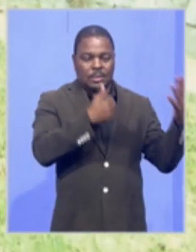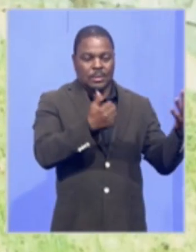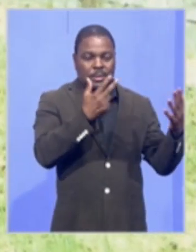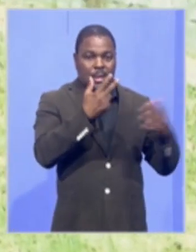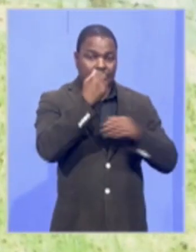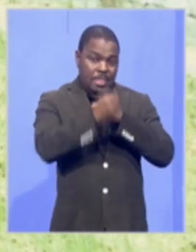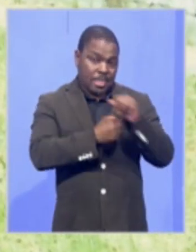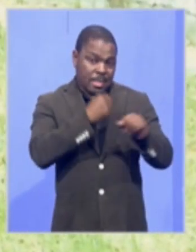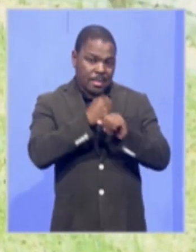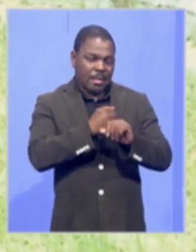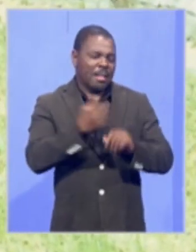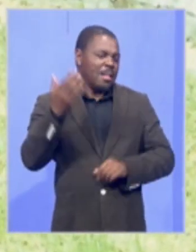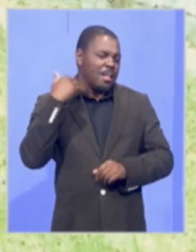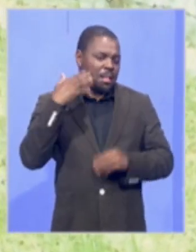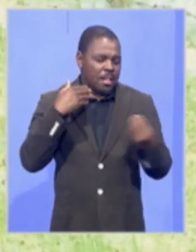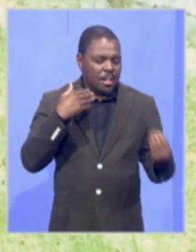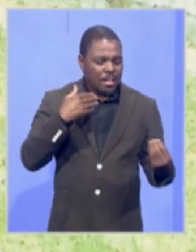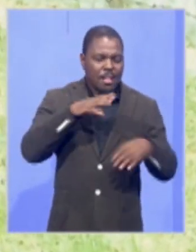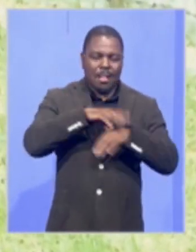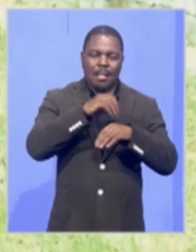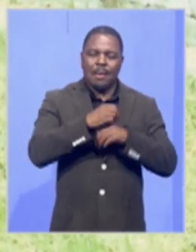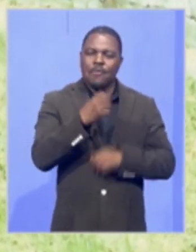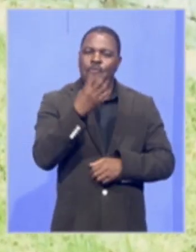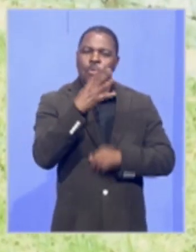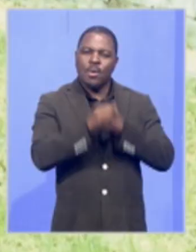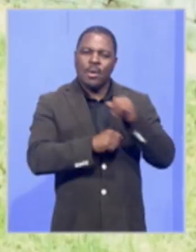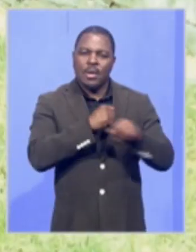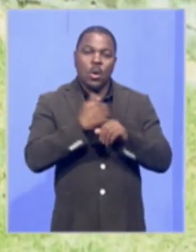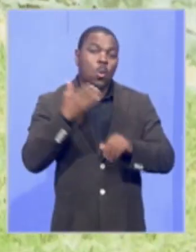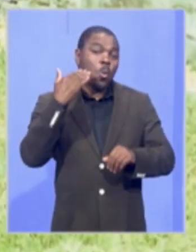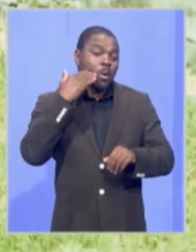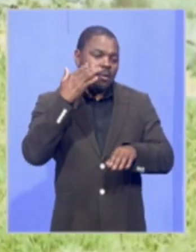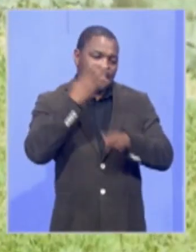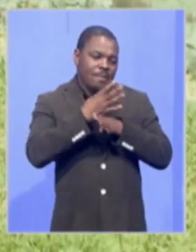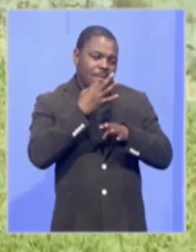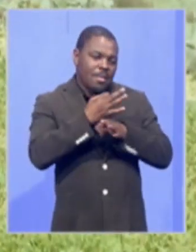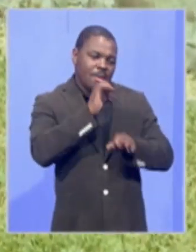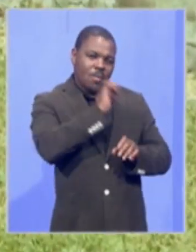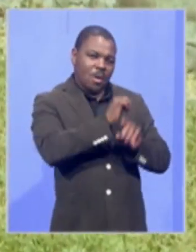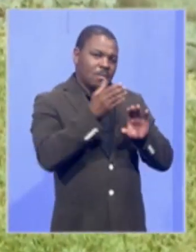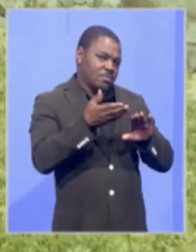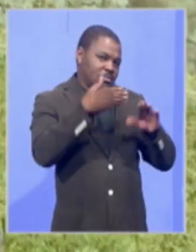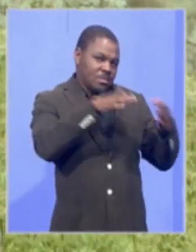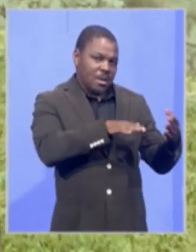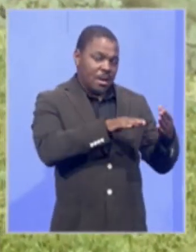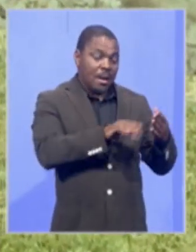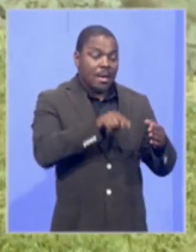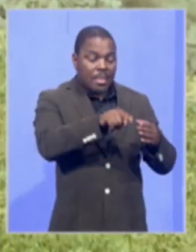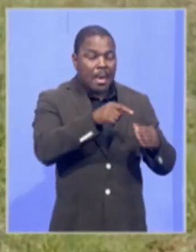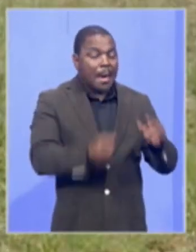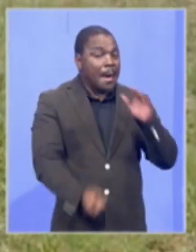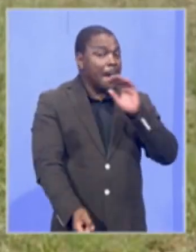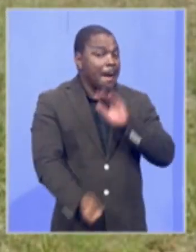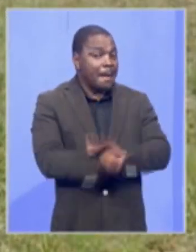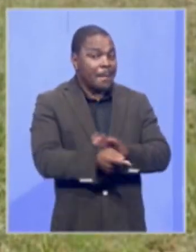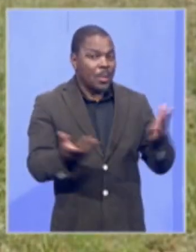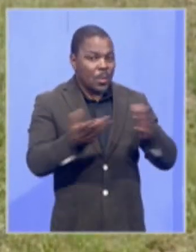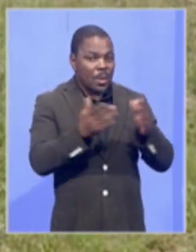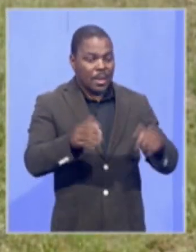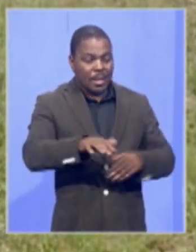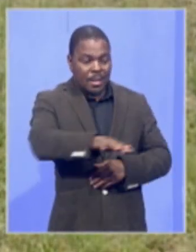69 o ne a le dilemo di 4 fela ha ntate wa hae a hlokahalla koduweng e ileng ya etsahala morafong wa Coalbrook